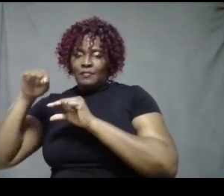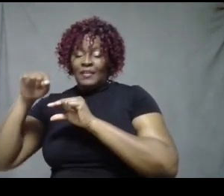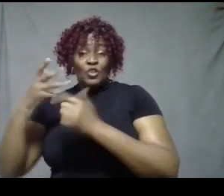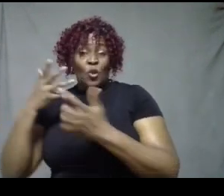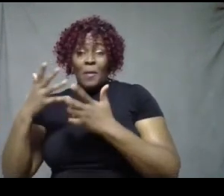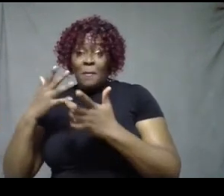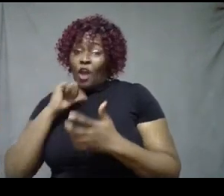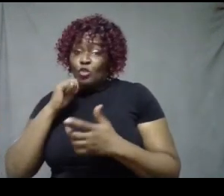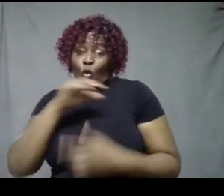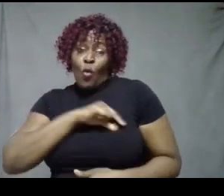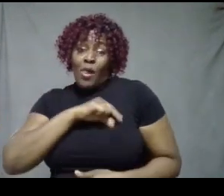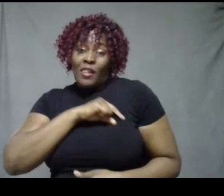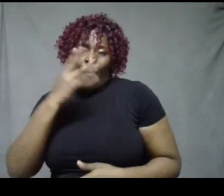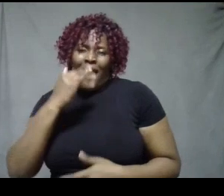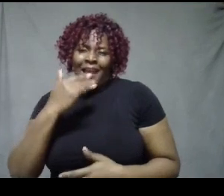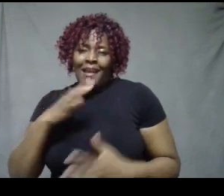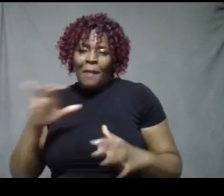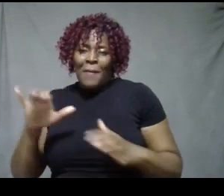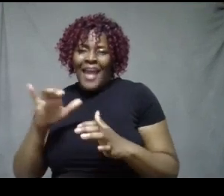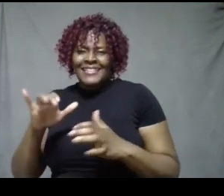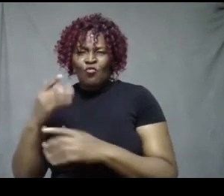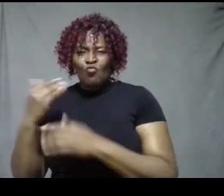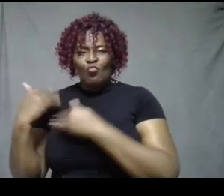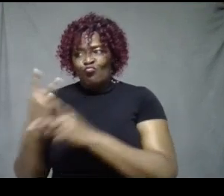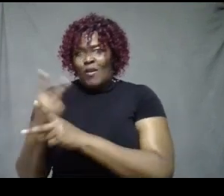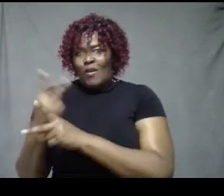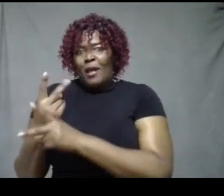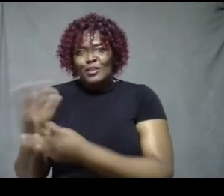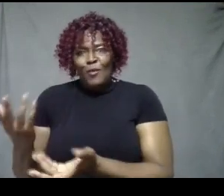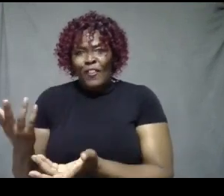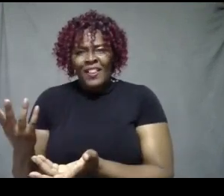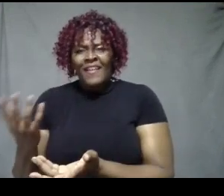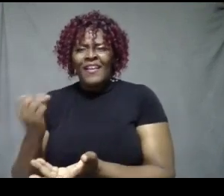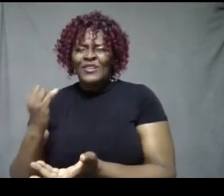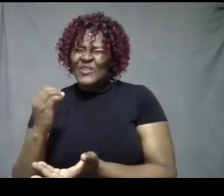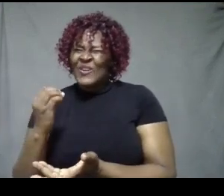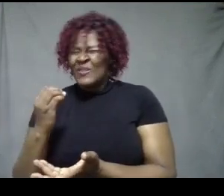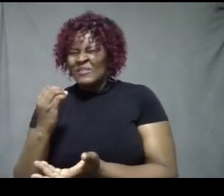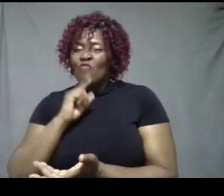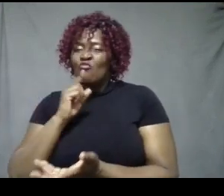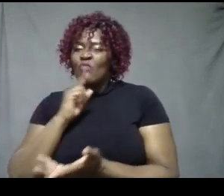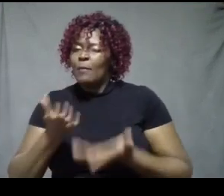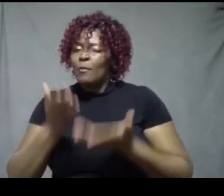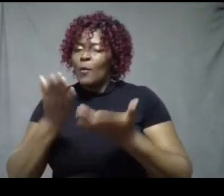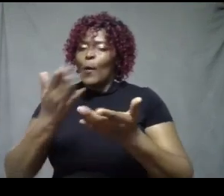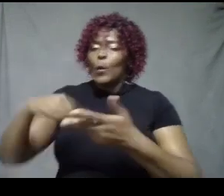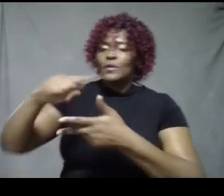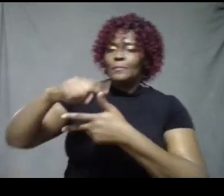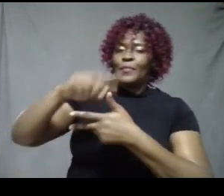eligible because I was being responsible. And so I would like, you know, I would propose option one